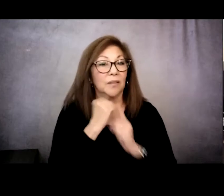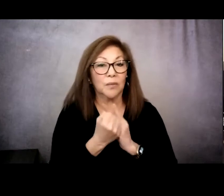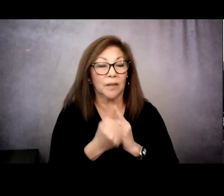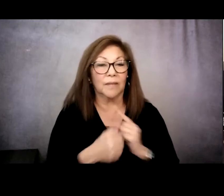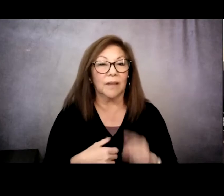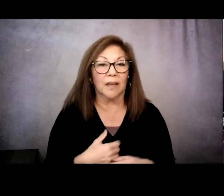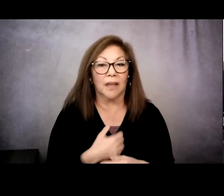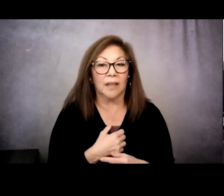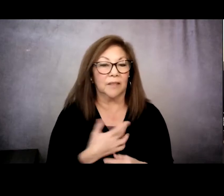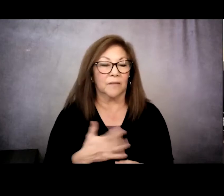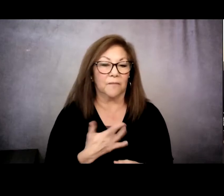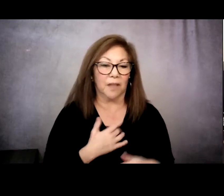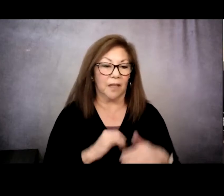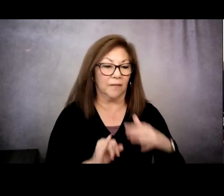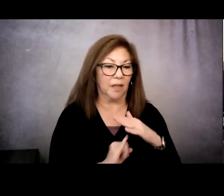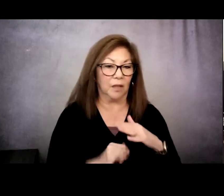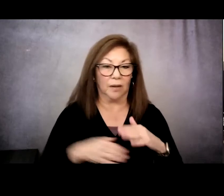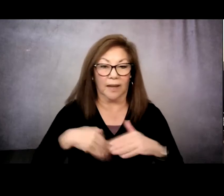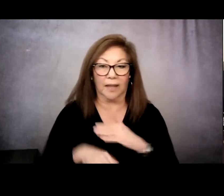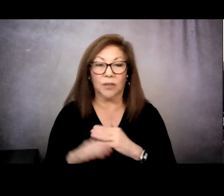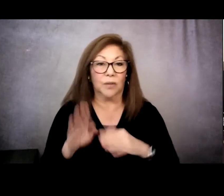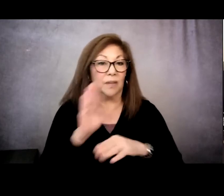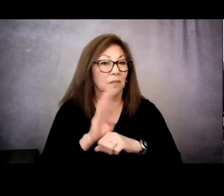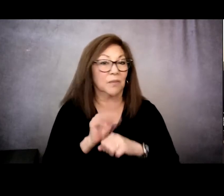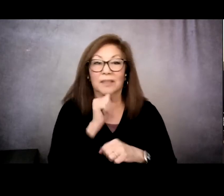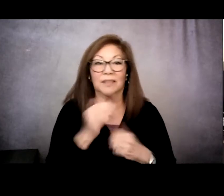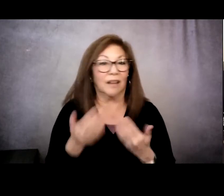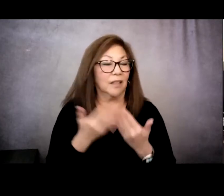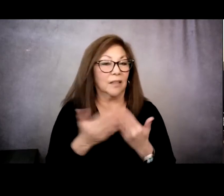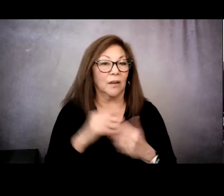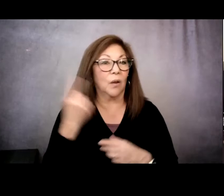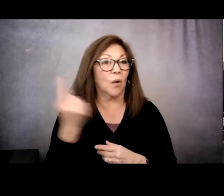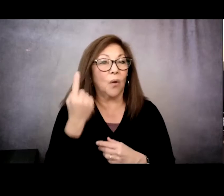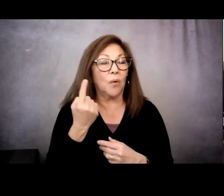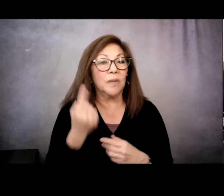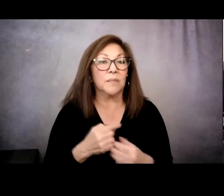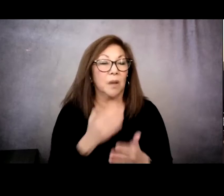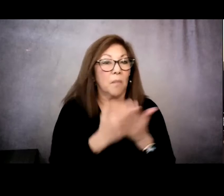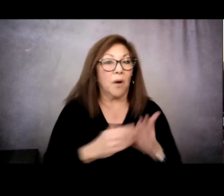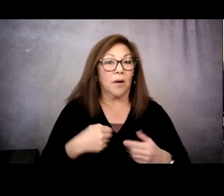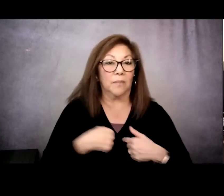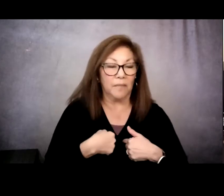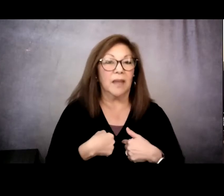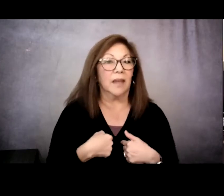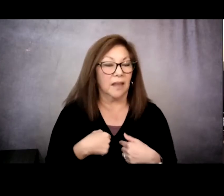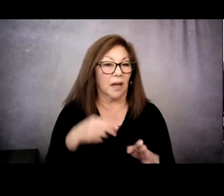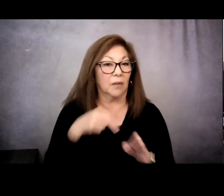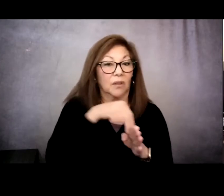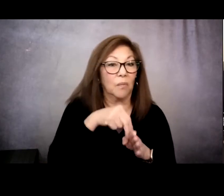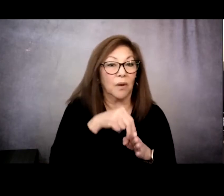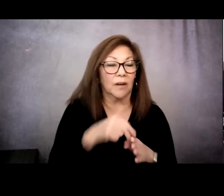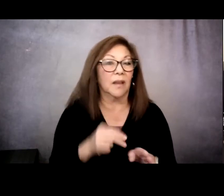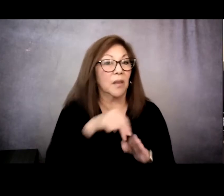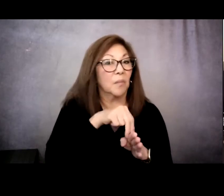sense of alienation I enter this industry with does not fade easily. There will always be a sliver of me that feels as though I'm on the margins